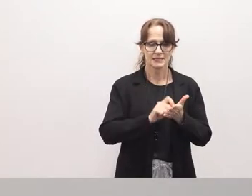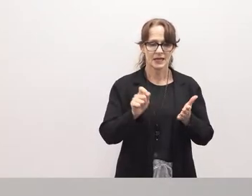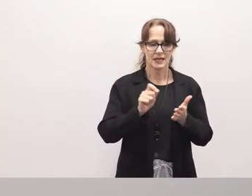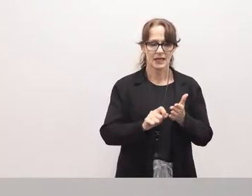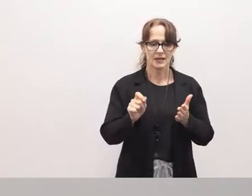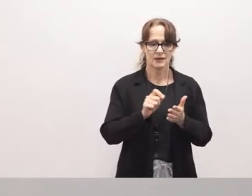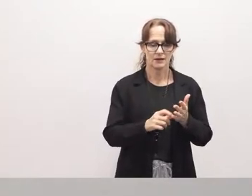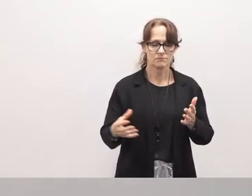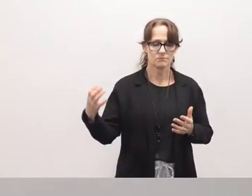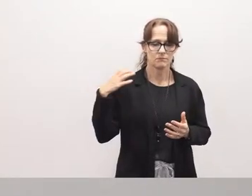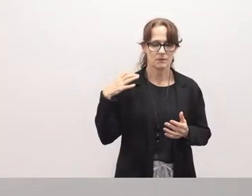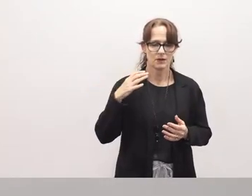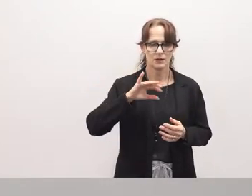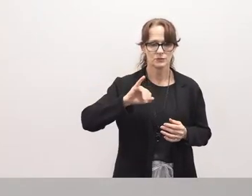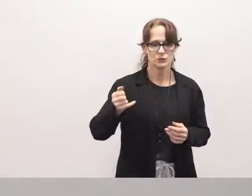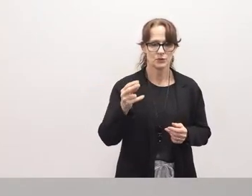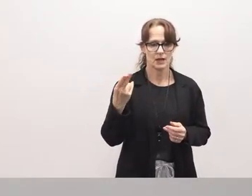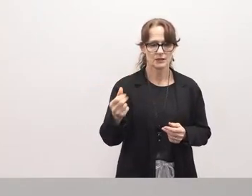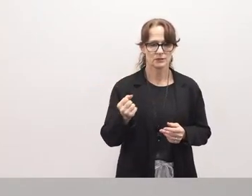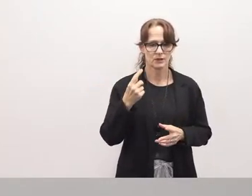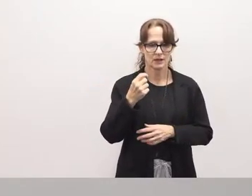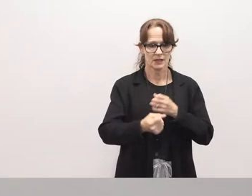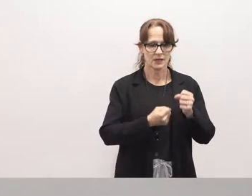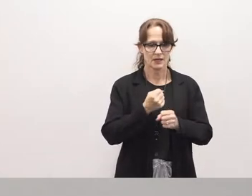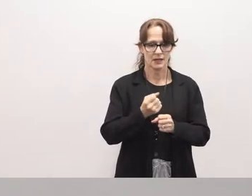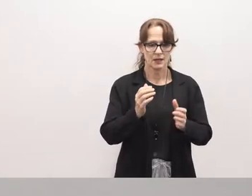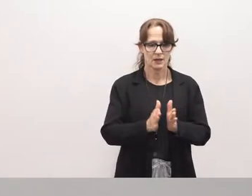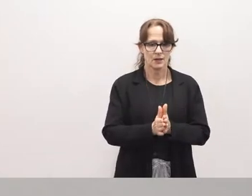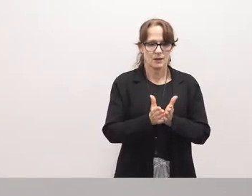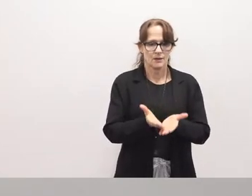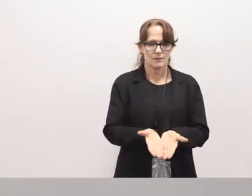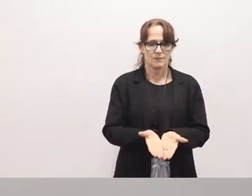editor-in-chief for the Jordan High School yearbook.